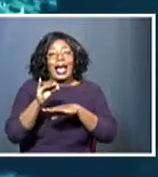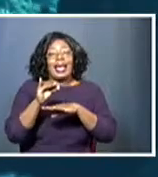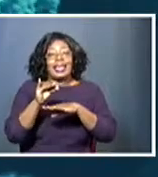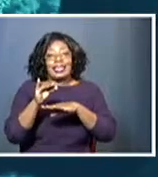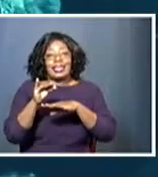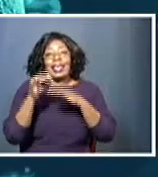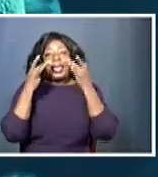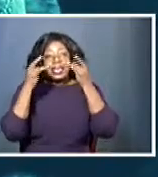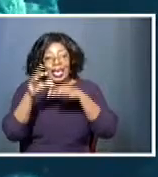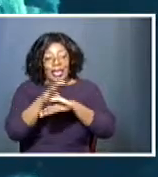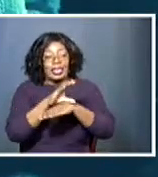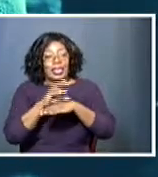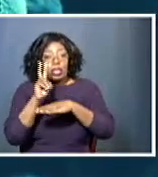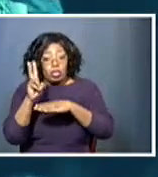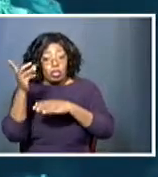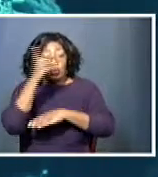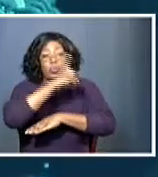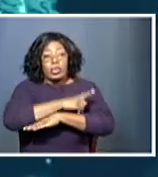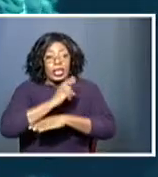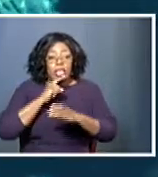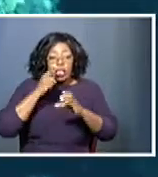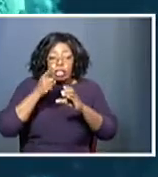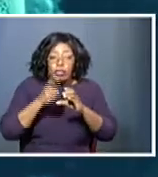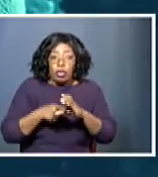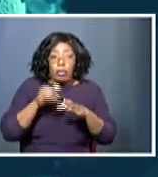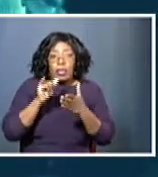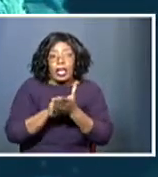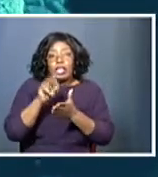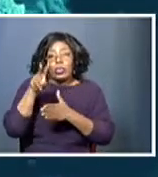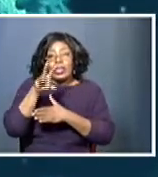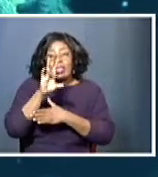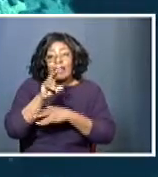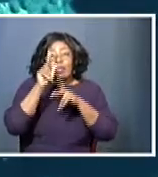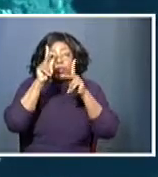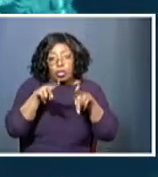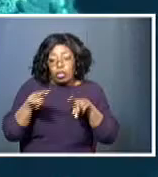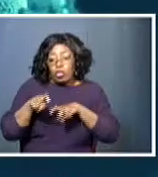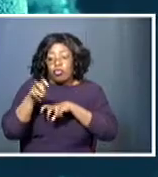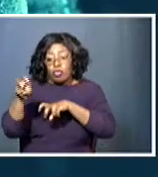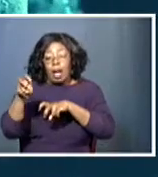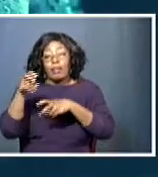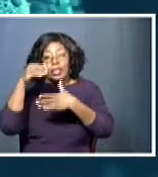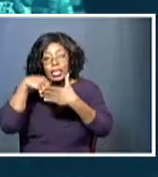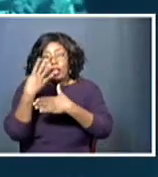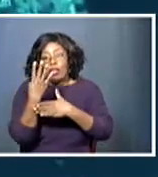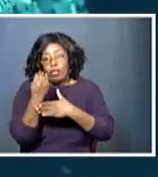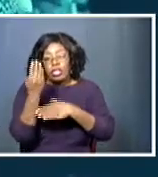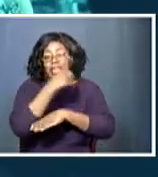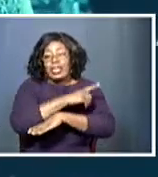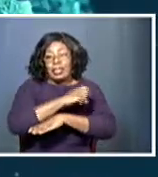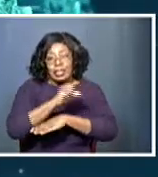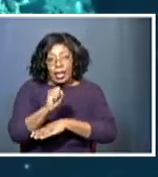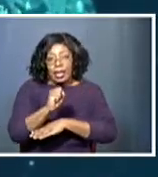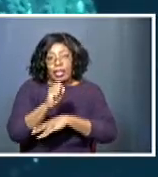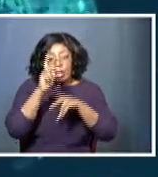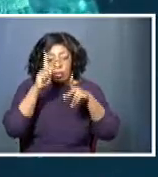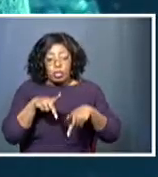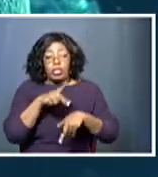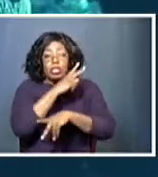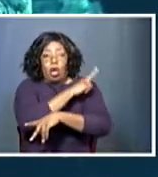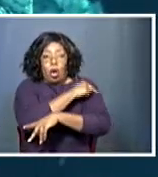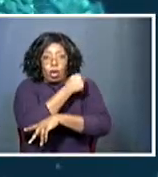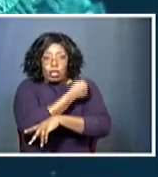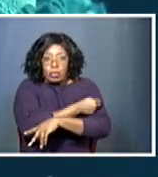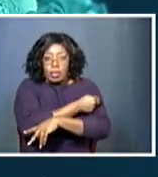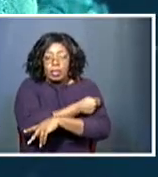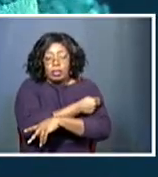Key. That two-day period also confirming that some 27 people traveled within 14 days. This while hospitalizations